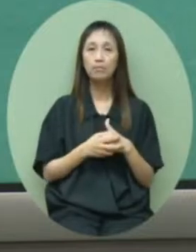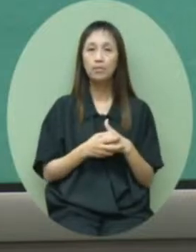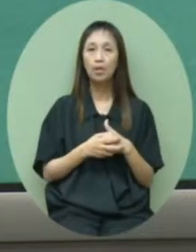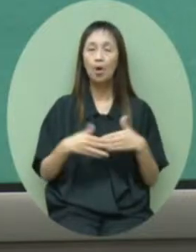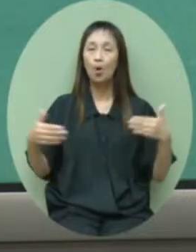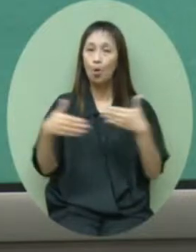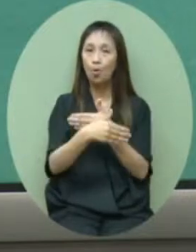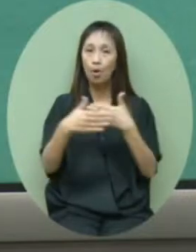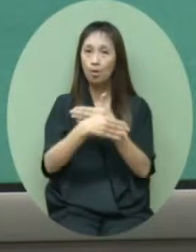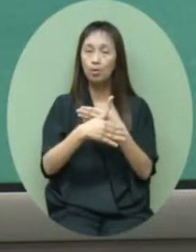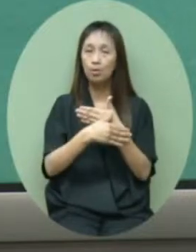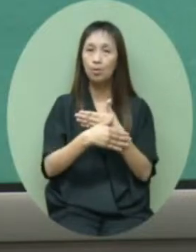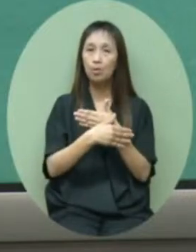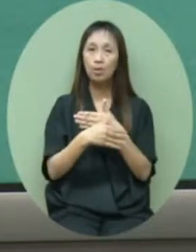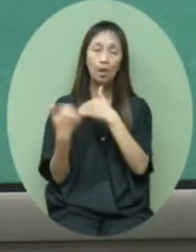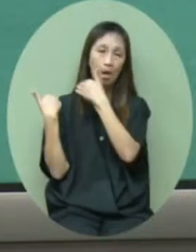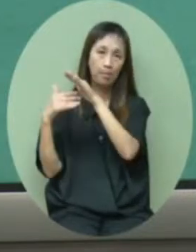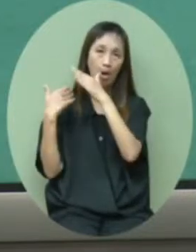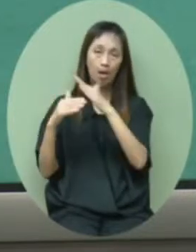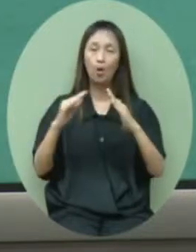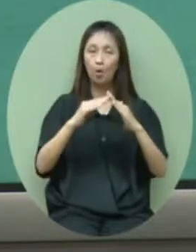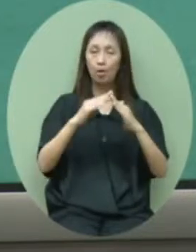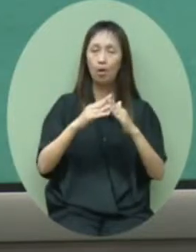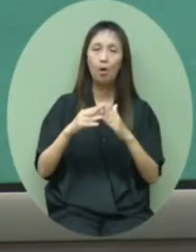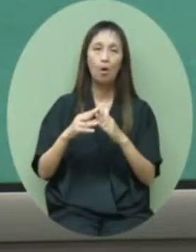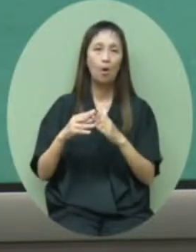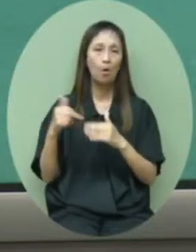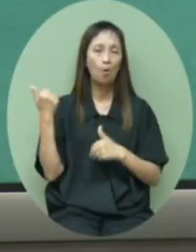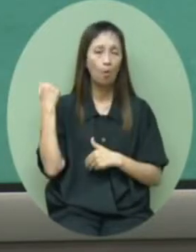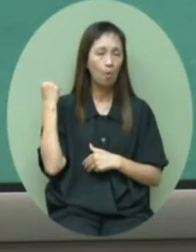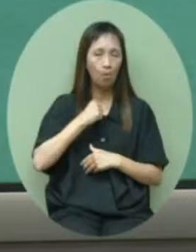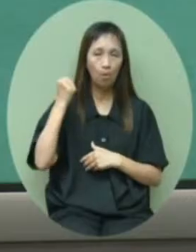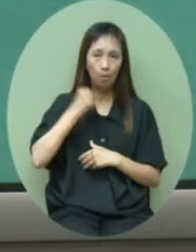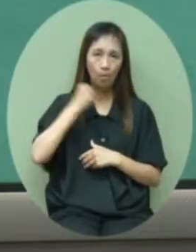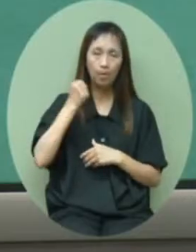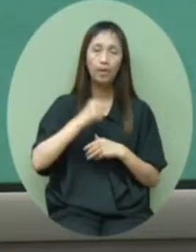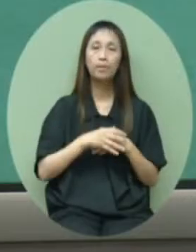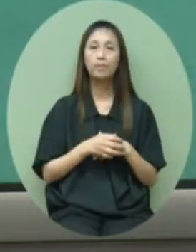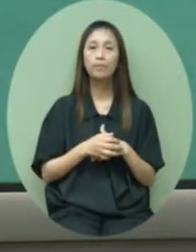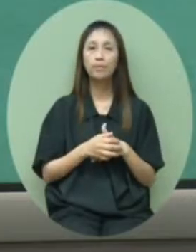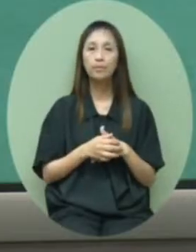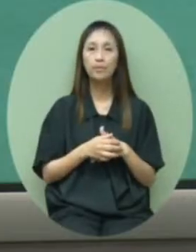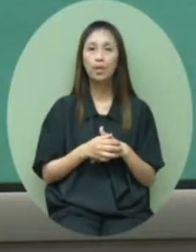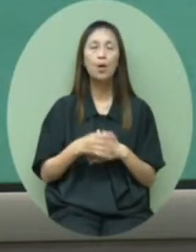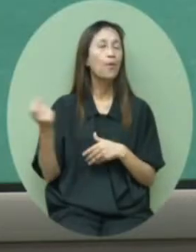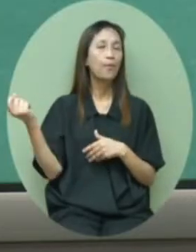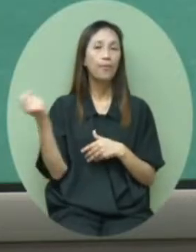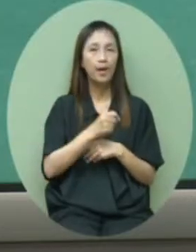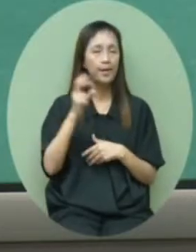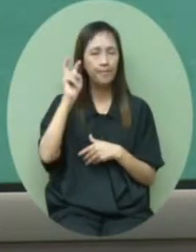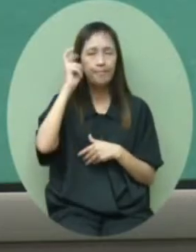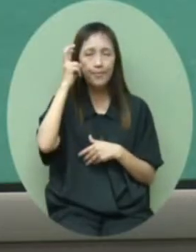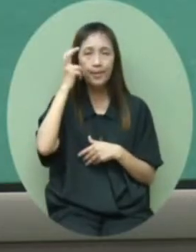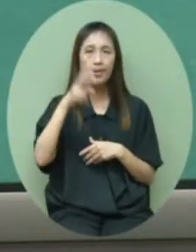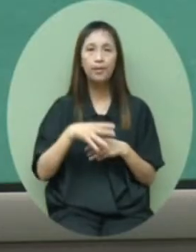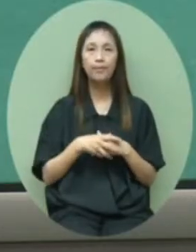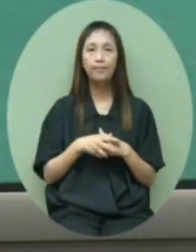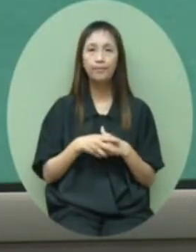passenger carrying service will be considered illegal. Now, the Transport and Logistics Bureau